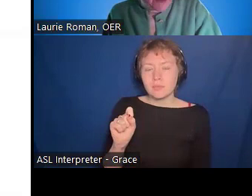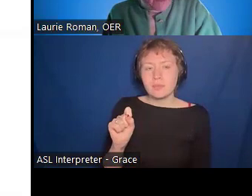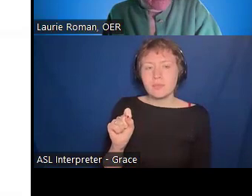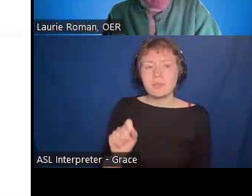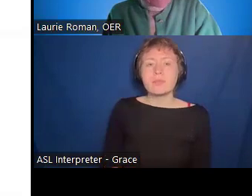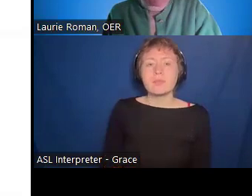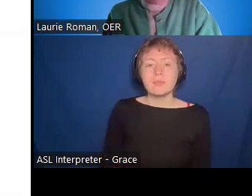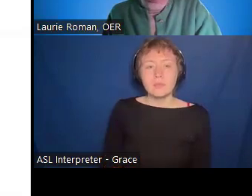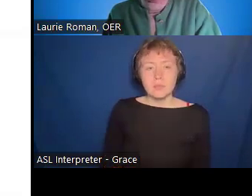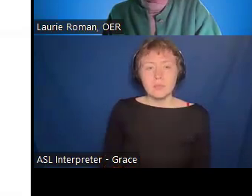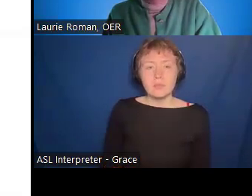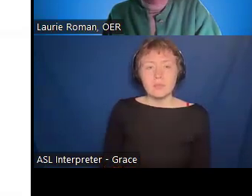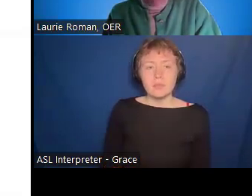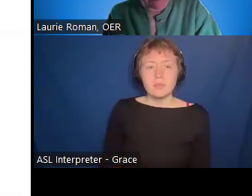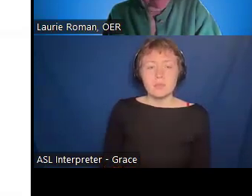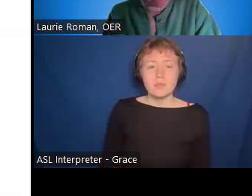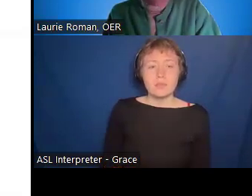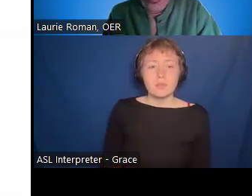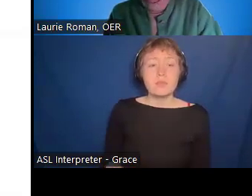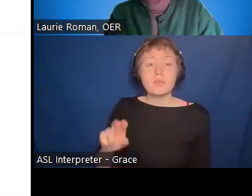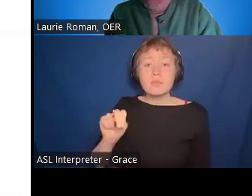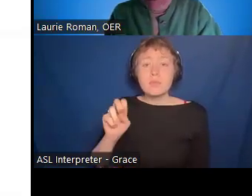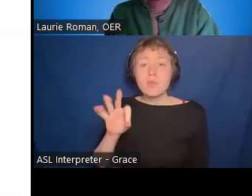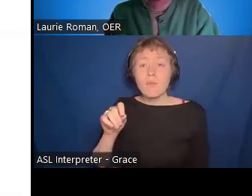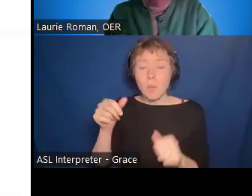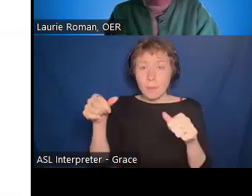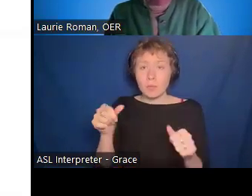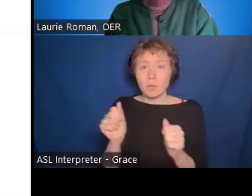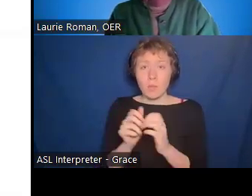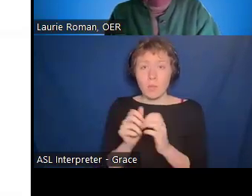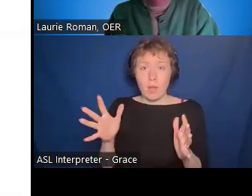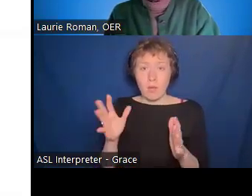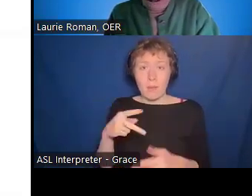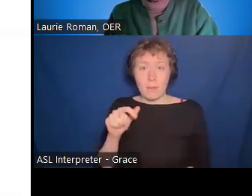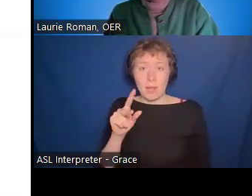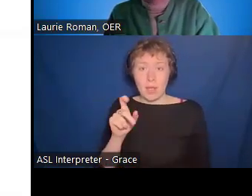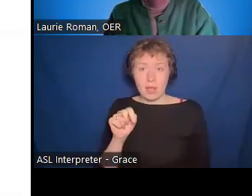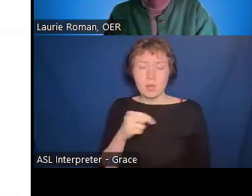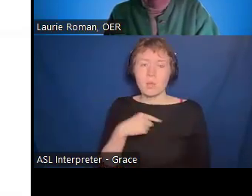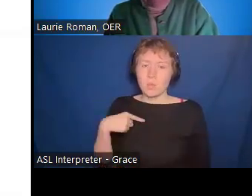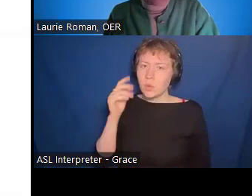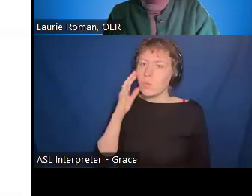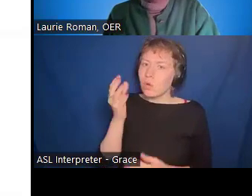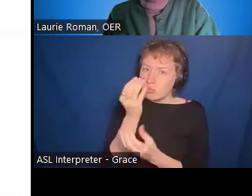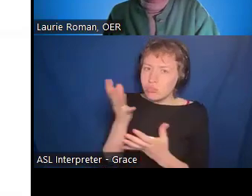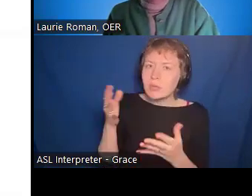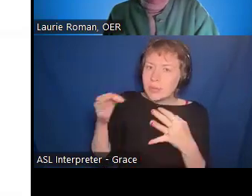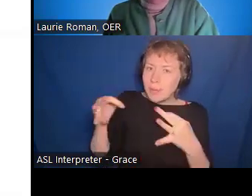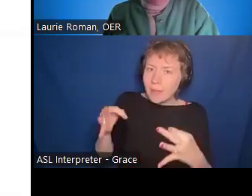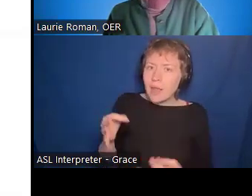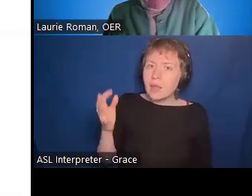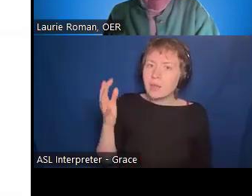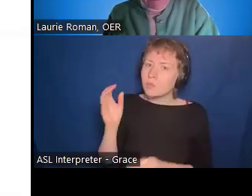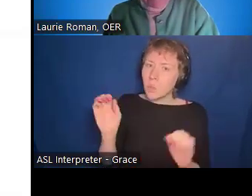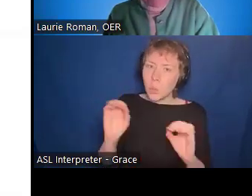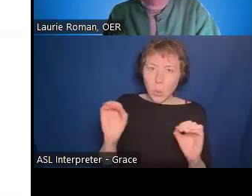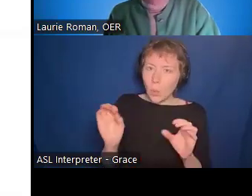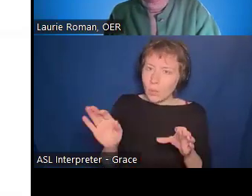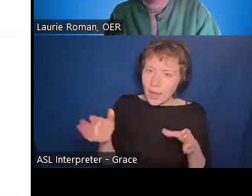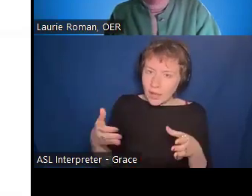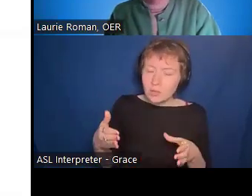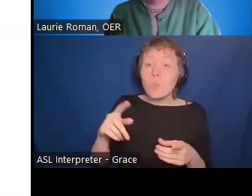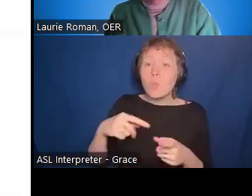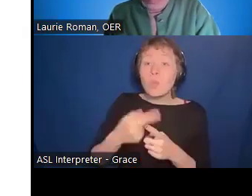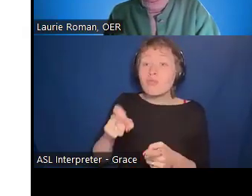When a NOFO is posted without a package, we will have messaging explaining that there is no package and when they can expect a package,